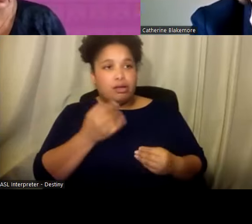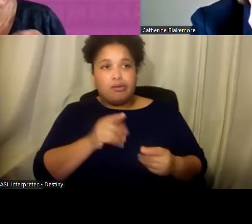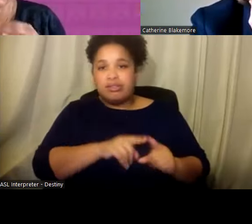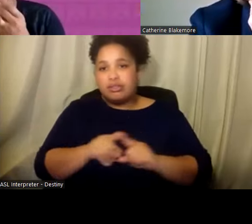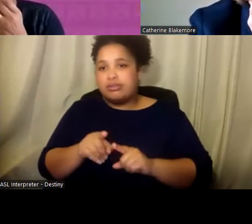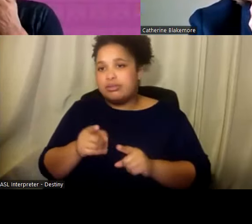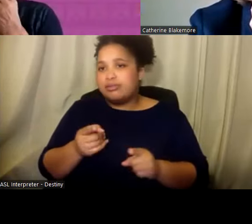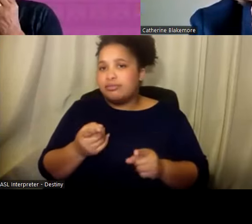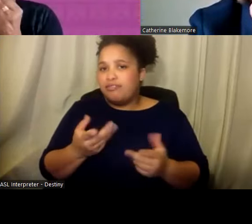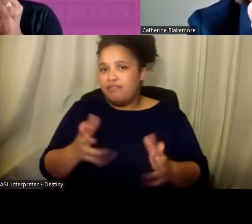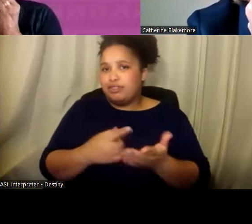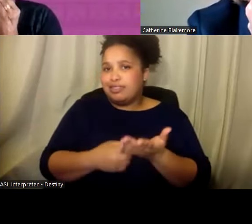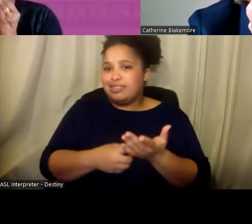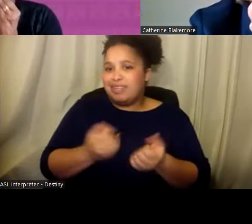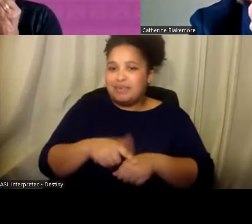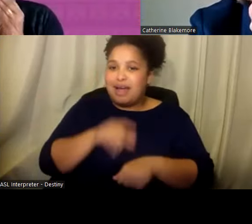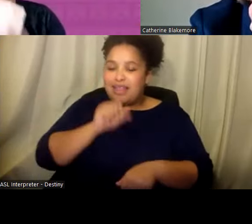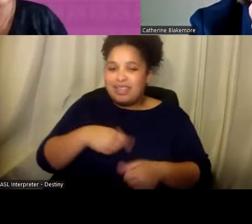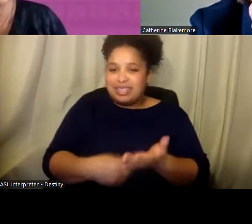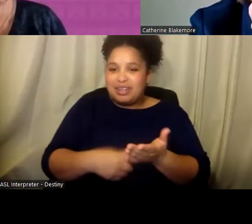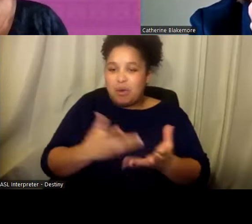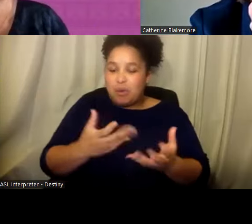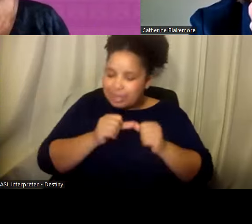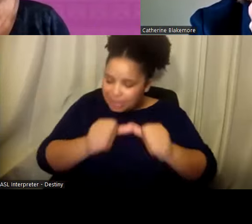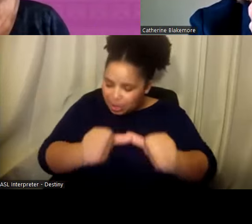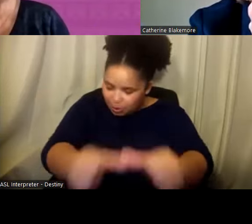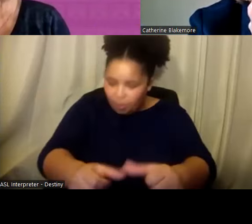times already, and I love the conversation, and let's keep it going.